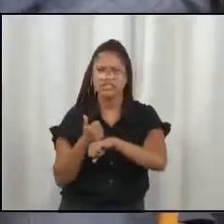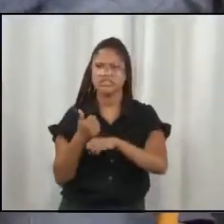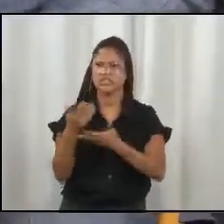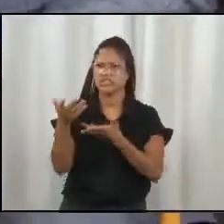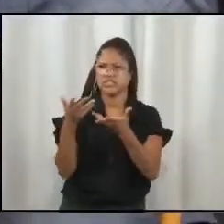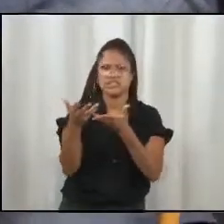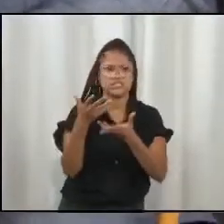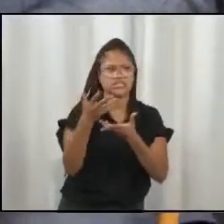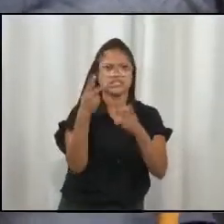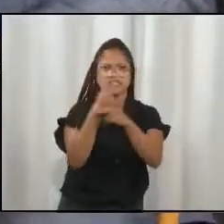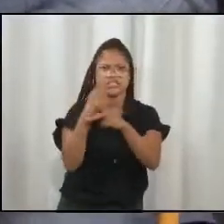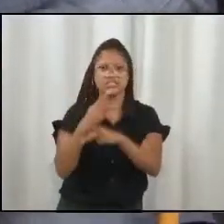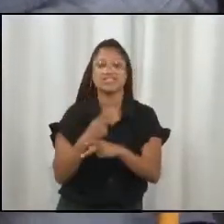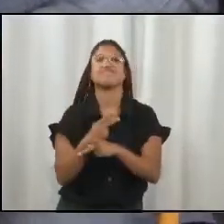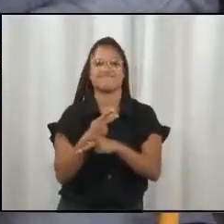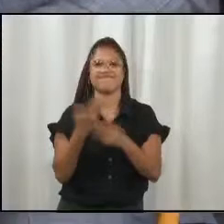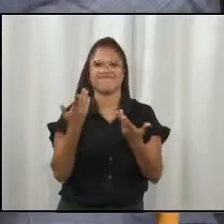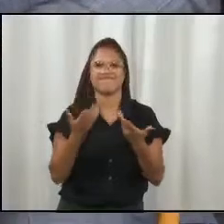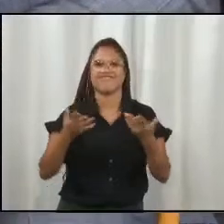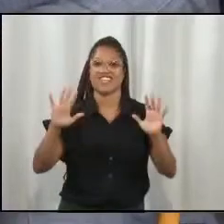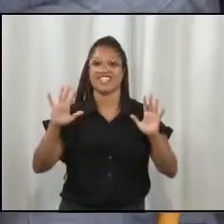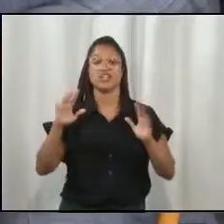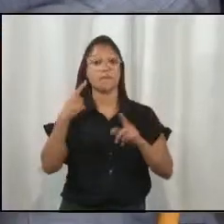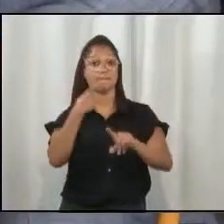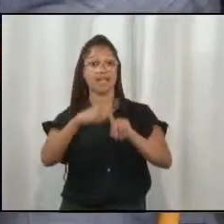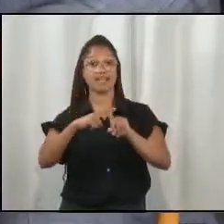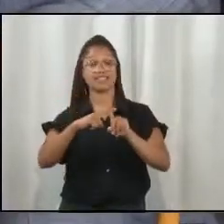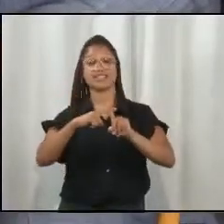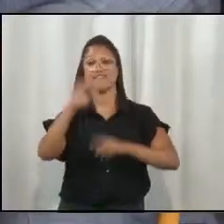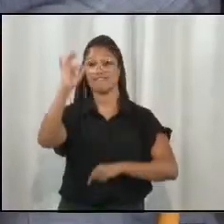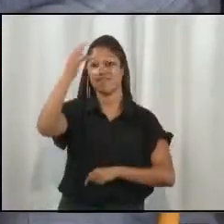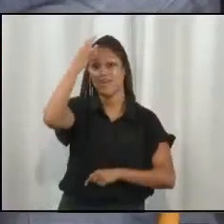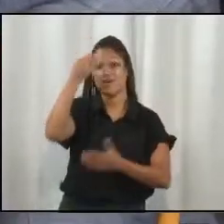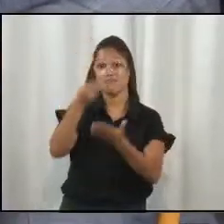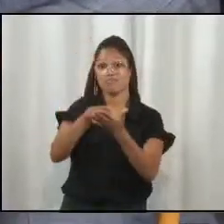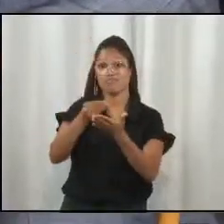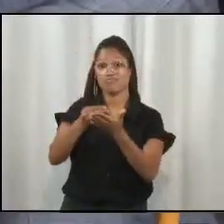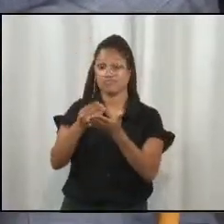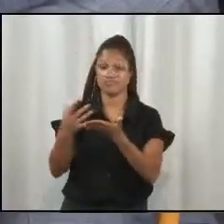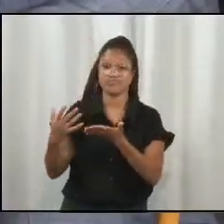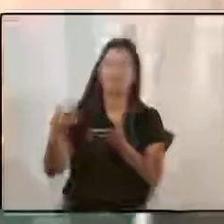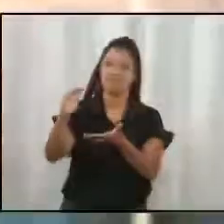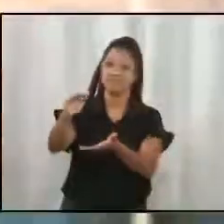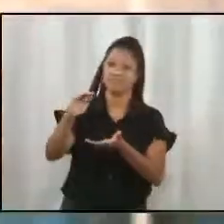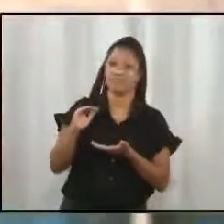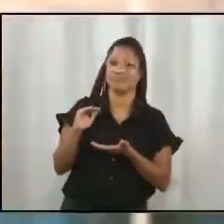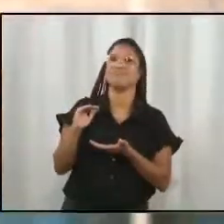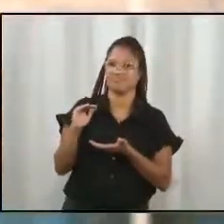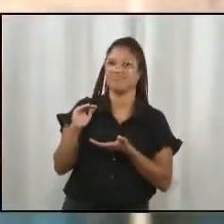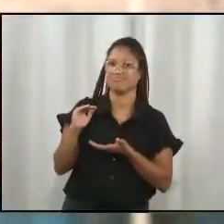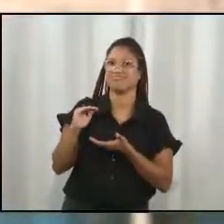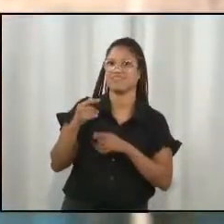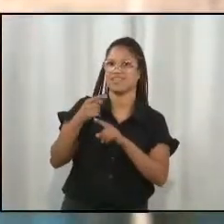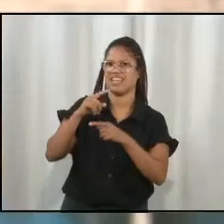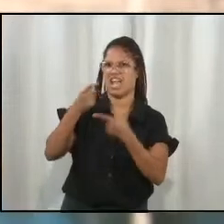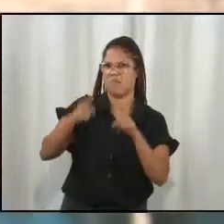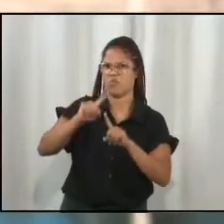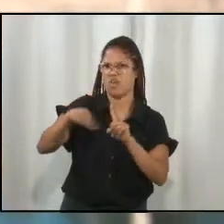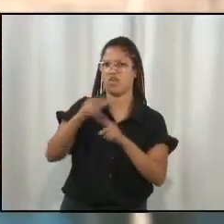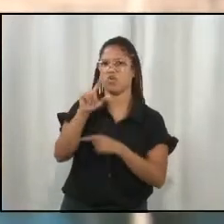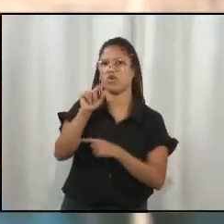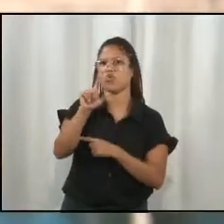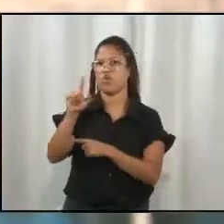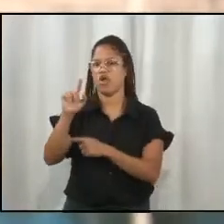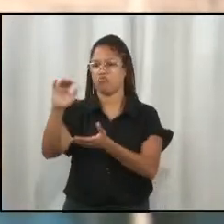also was able to identify and allocate federal recovery funding in 2021. Right. And then also later were able